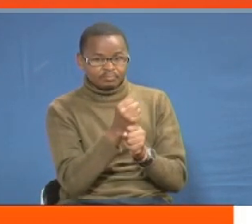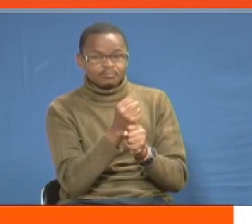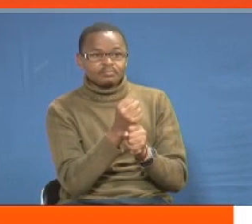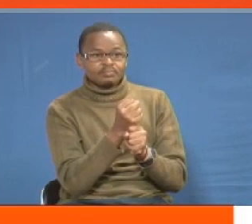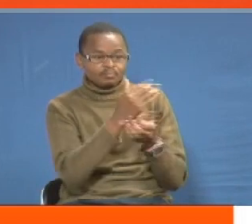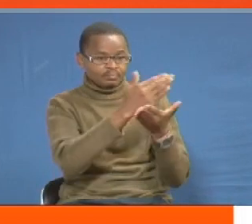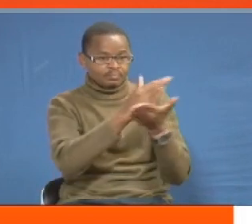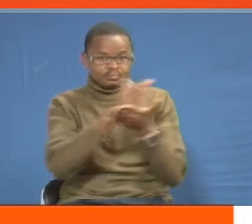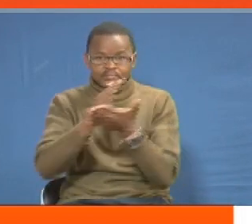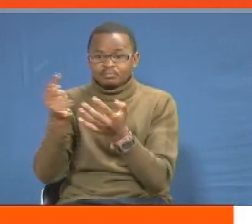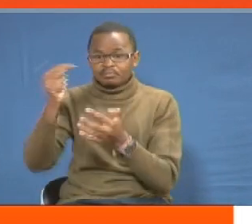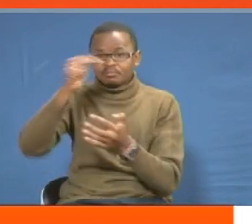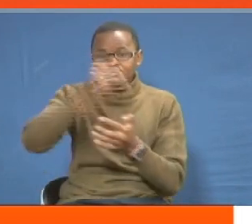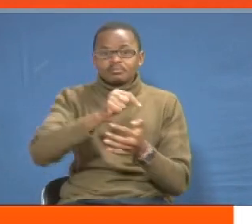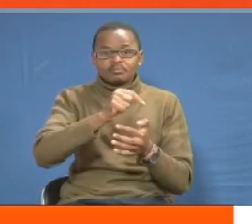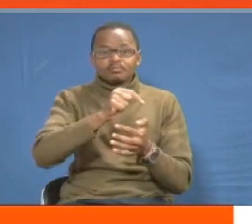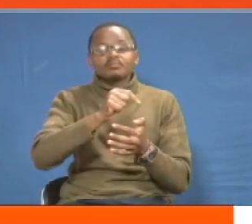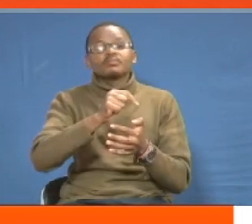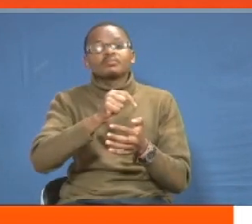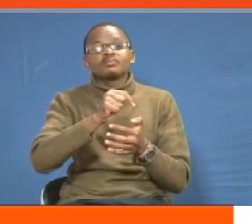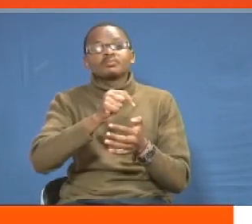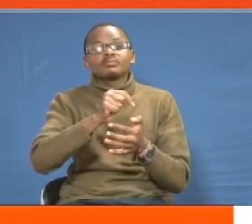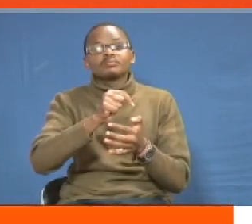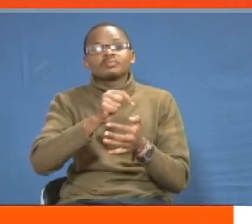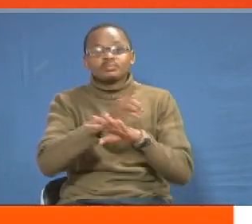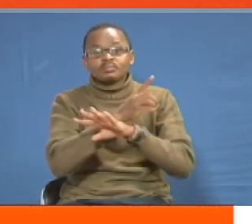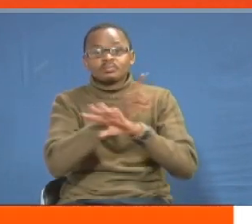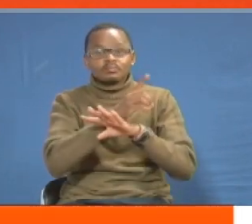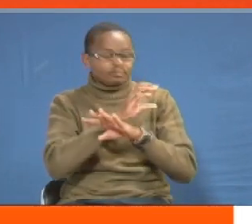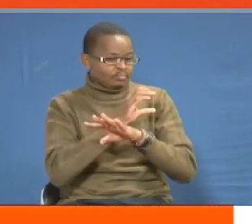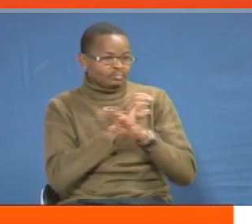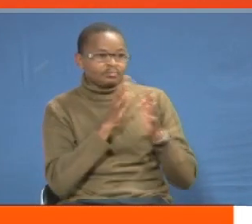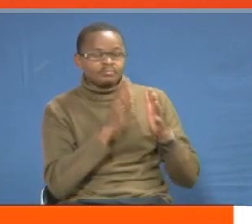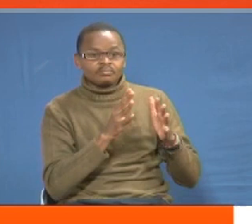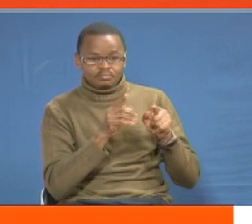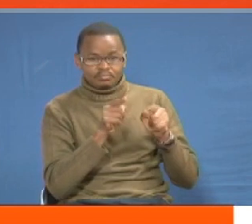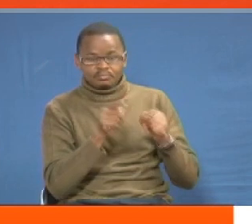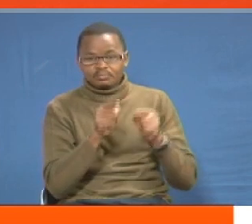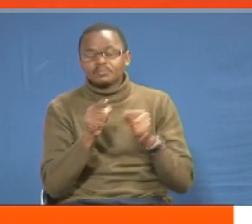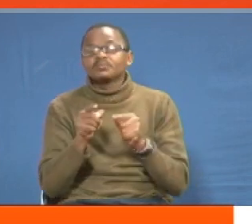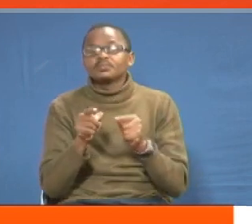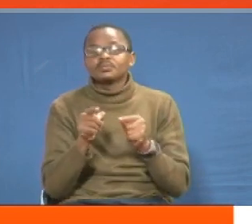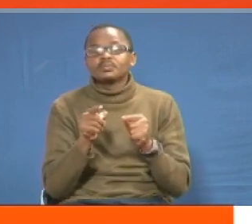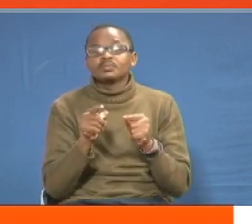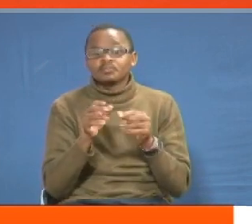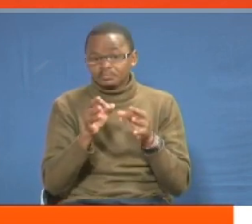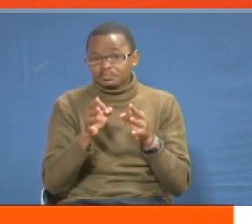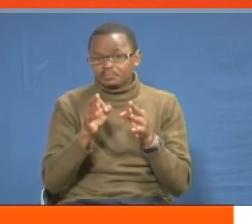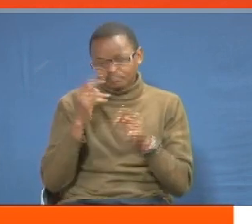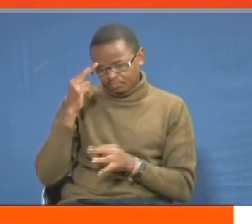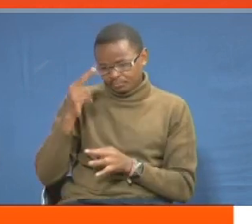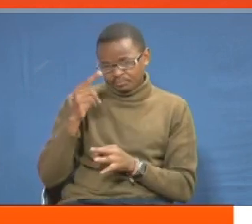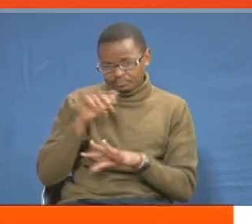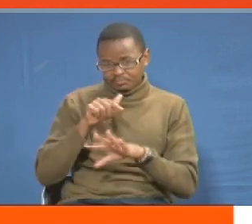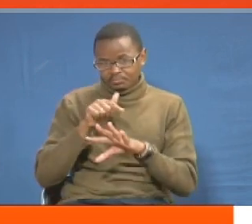the focus of the three faces brought on board the duty bearers. And this, if